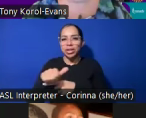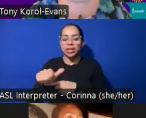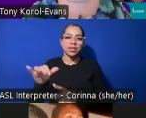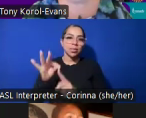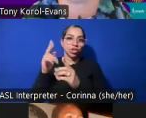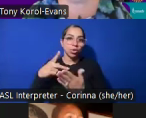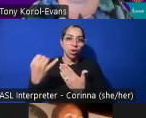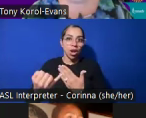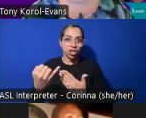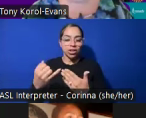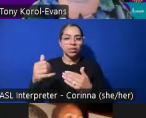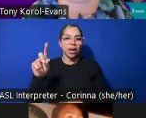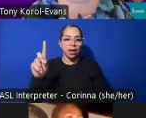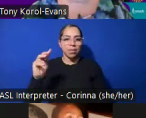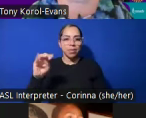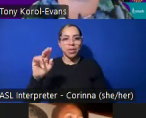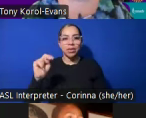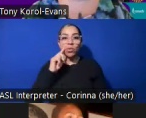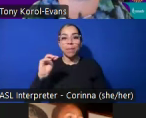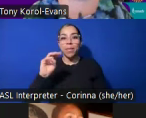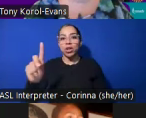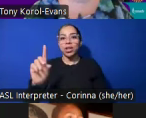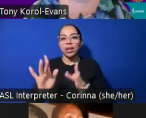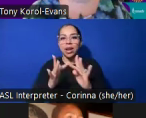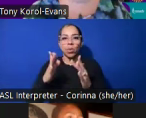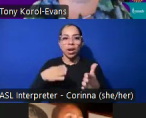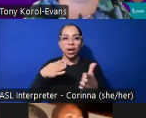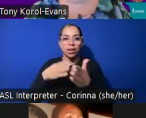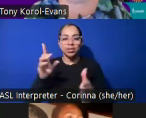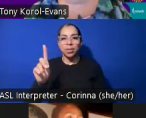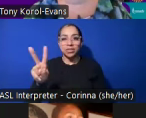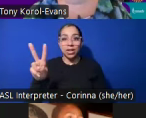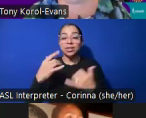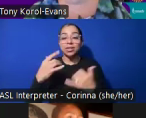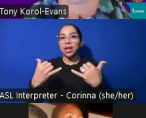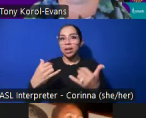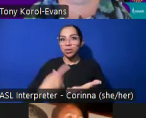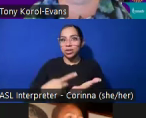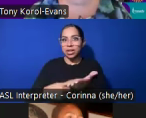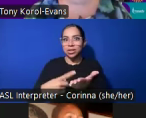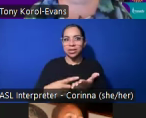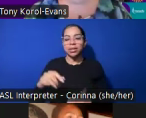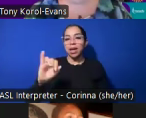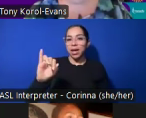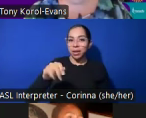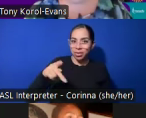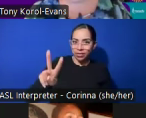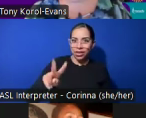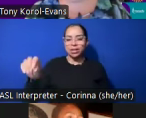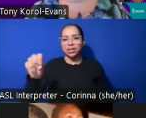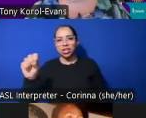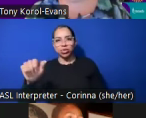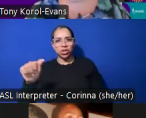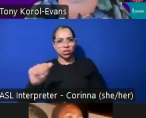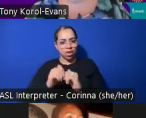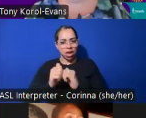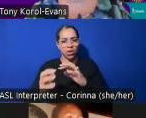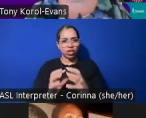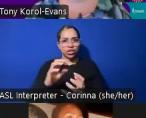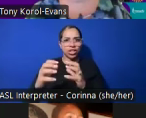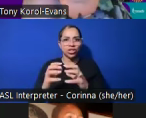Against Domestic Violence. And today we are going to be talking about the intersection of intimate partner violence and sexual assault. Going on to the